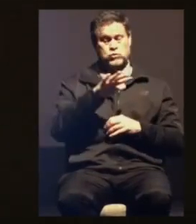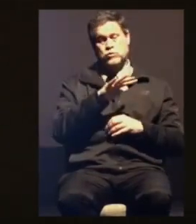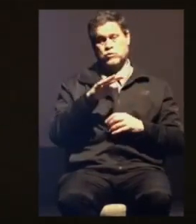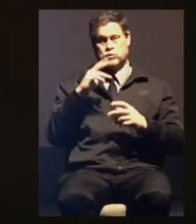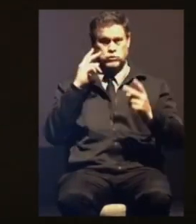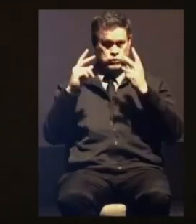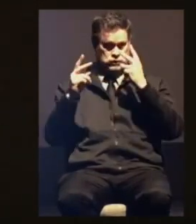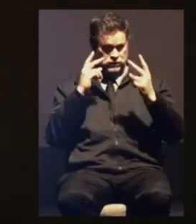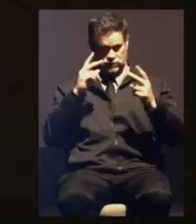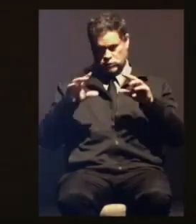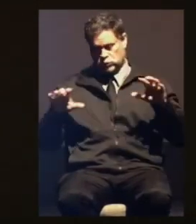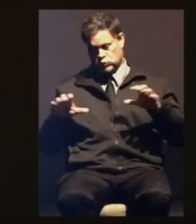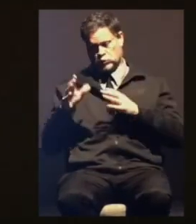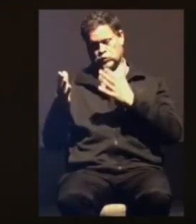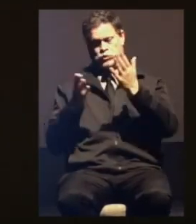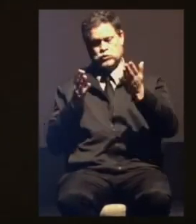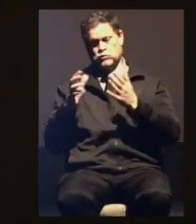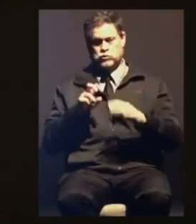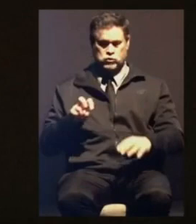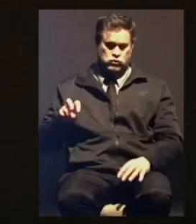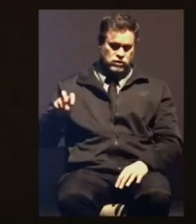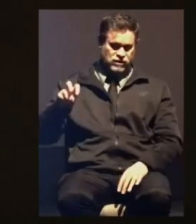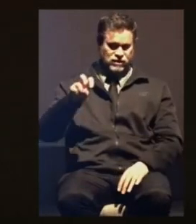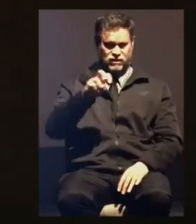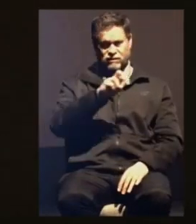We see them doing service when they travel abroad